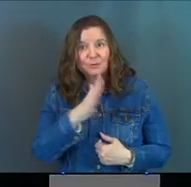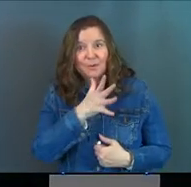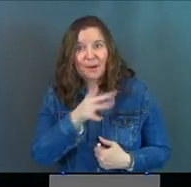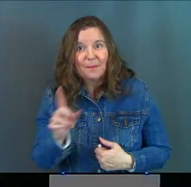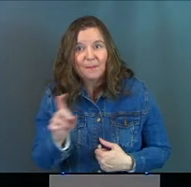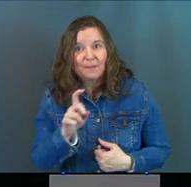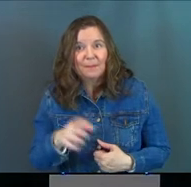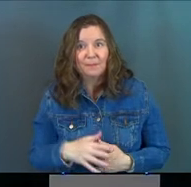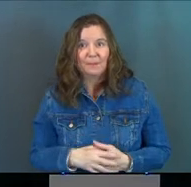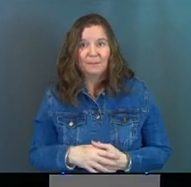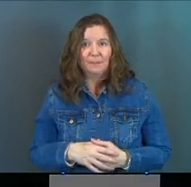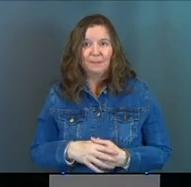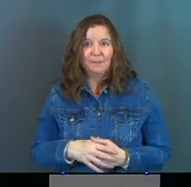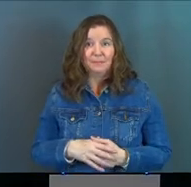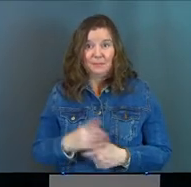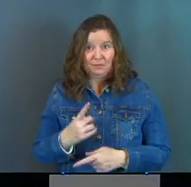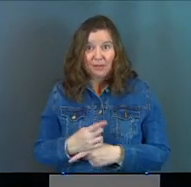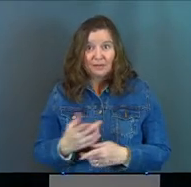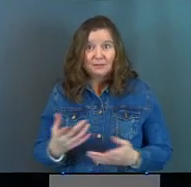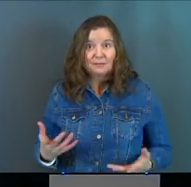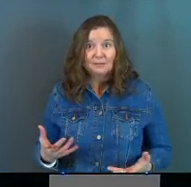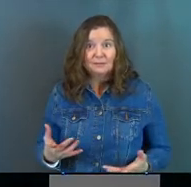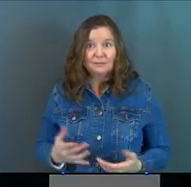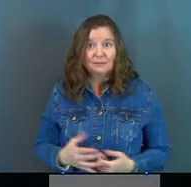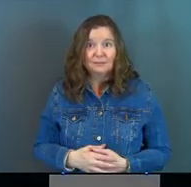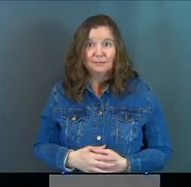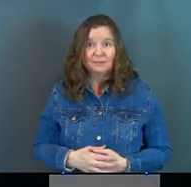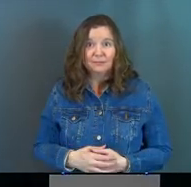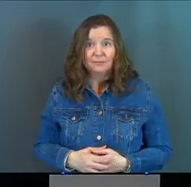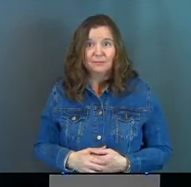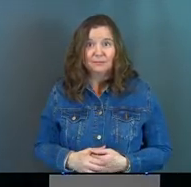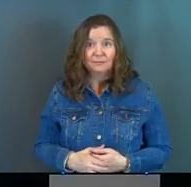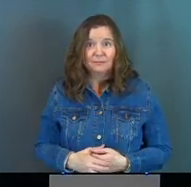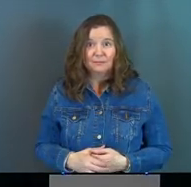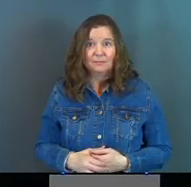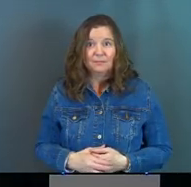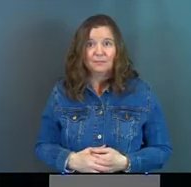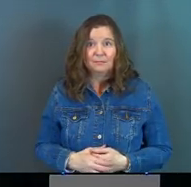mom? Right? Isn't this good?